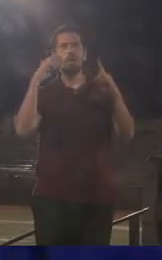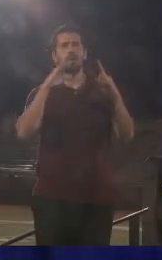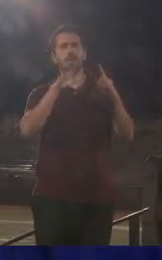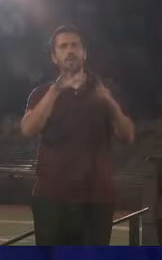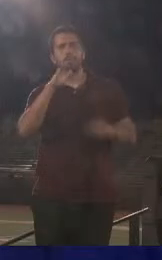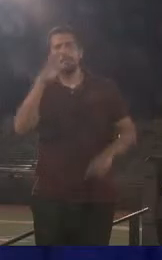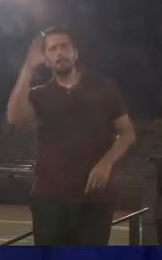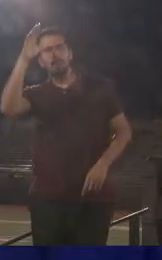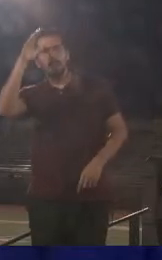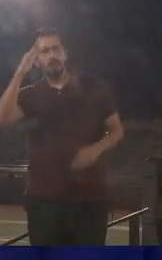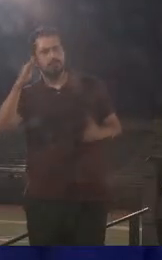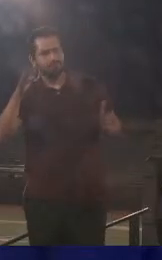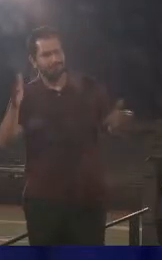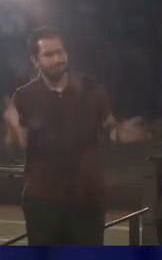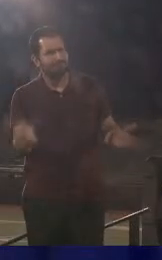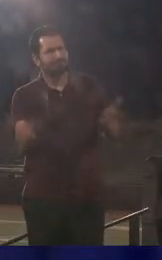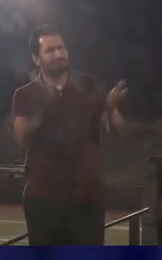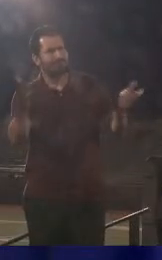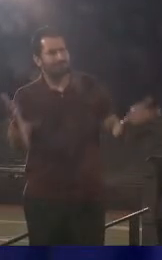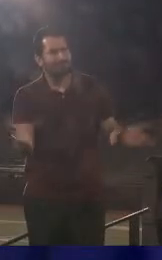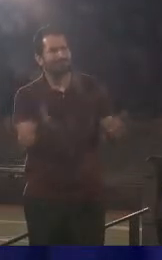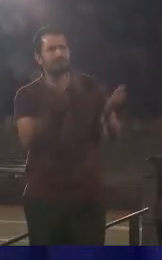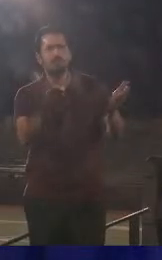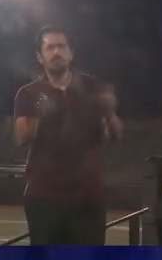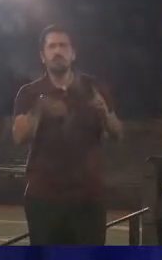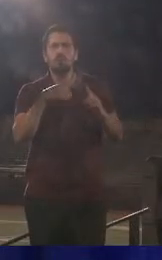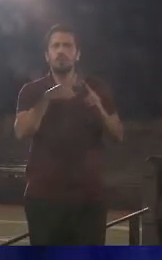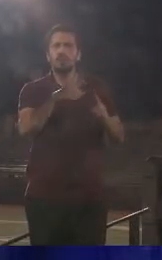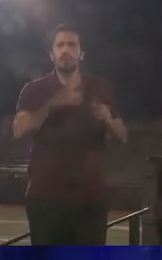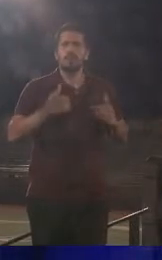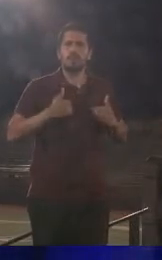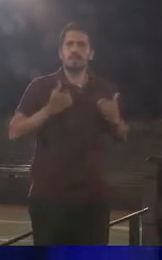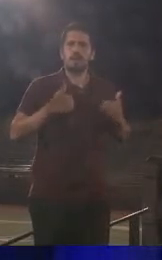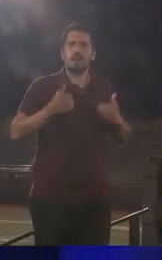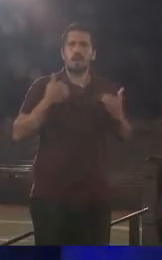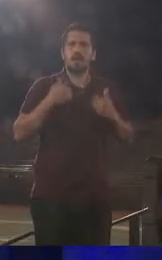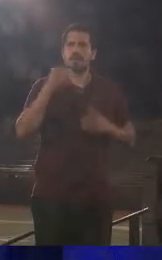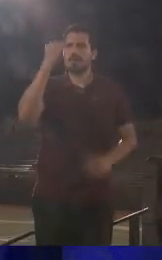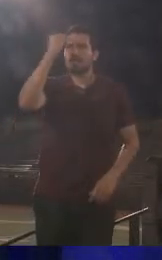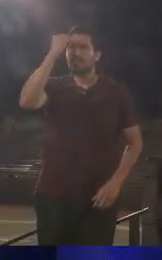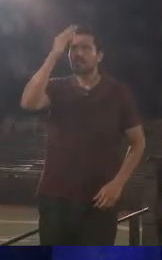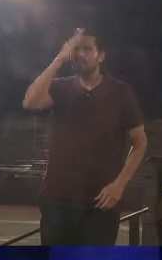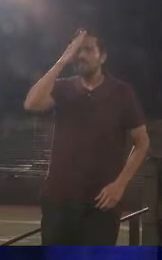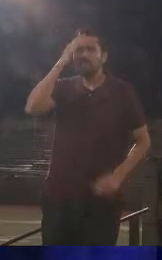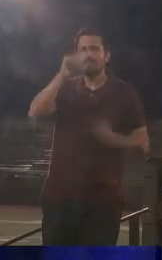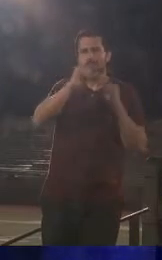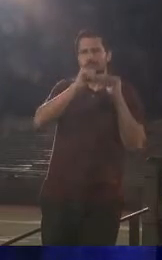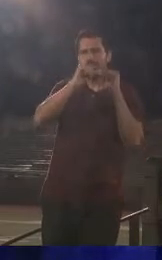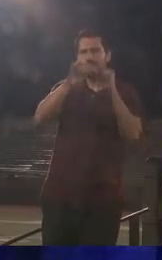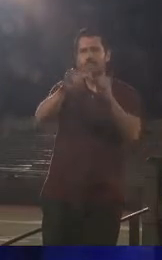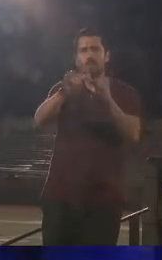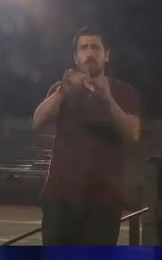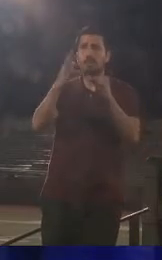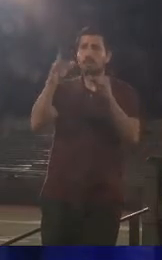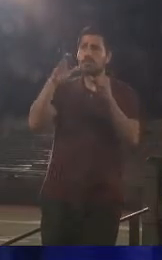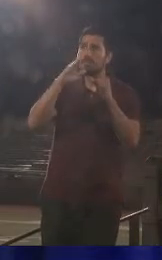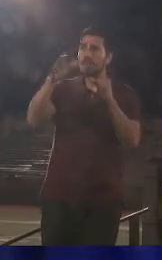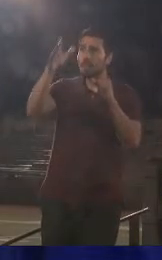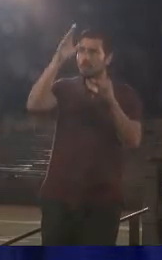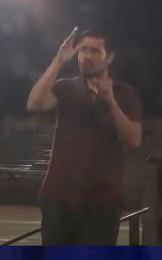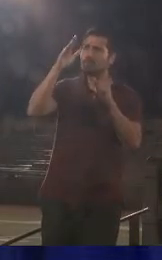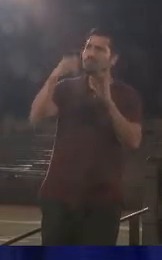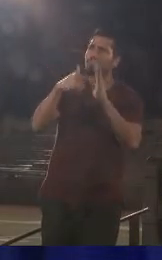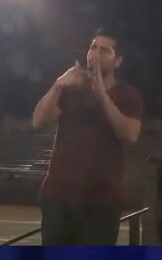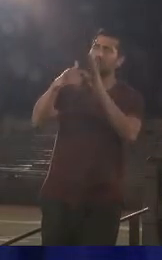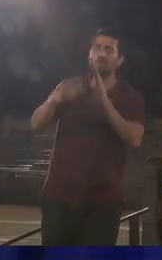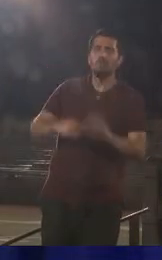his parents bestowed upon him at an early age. Jesus' plan is not only to make his parents proud, but to